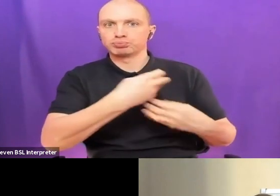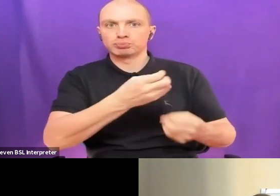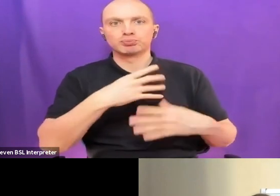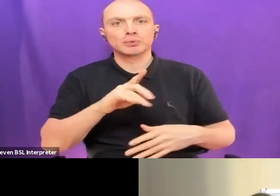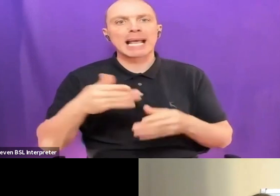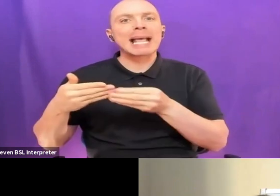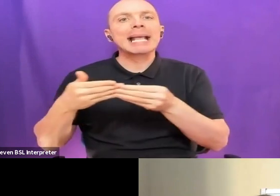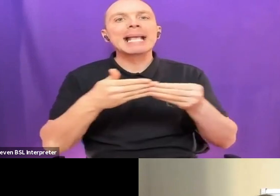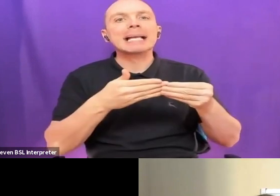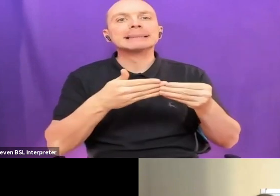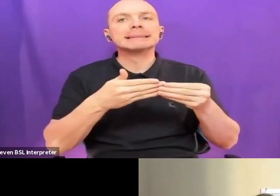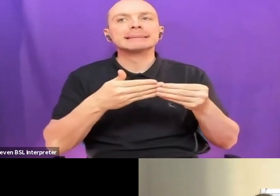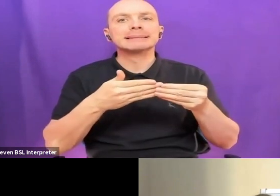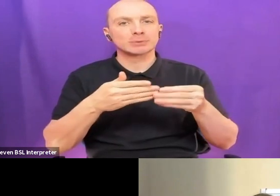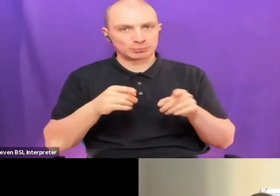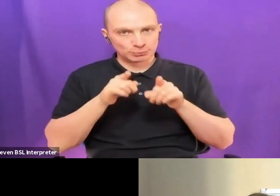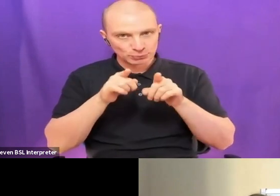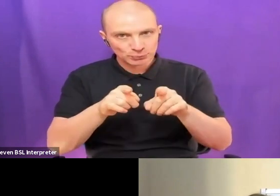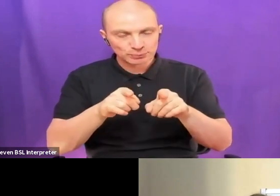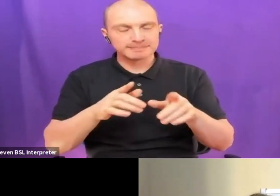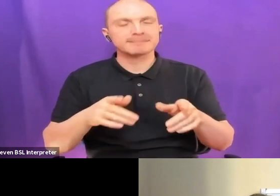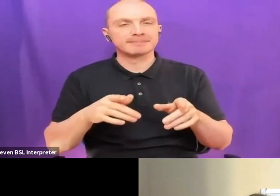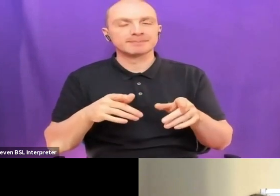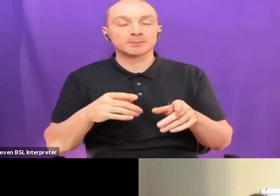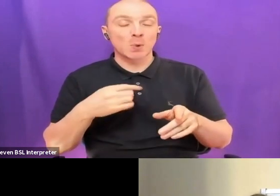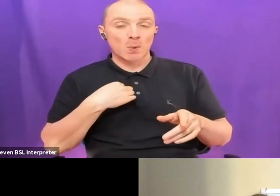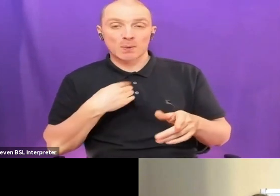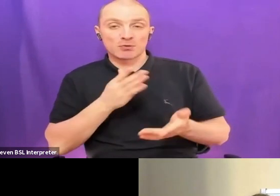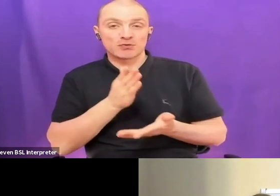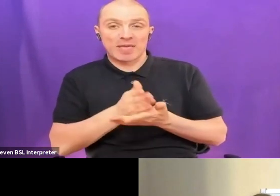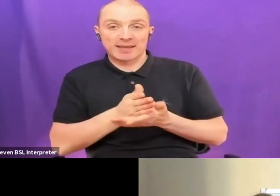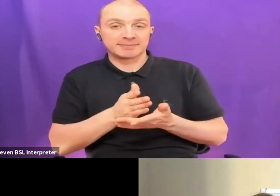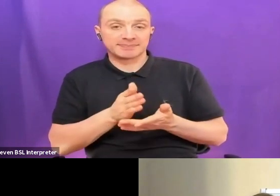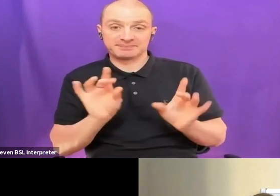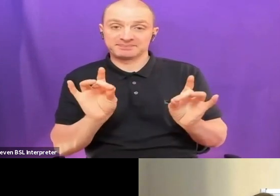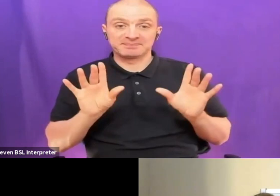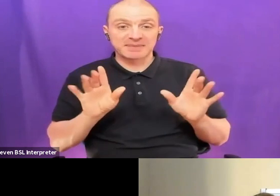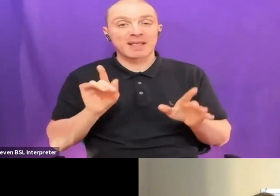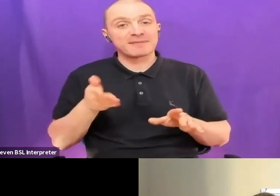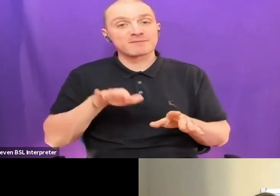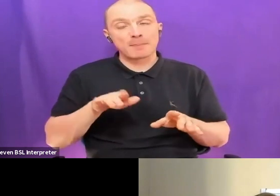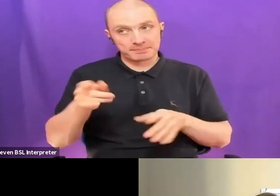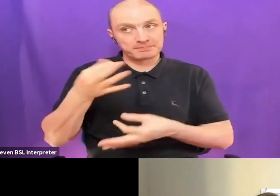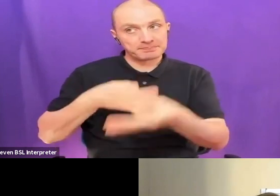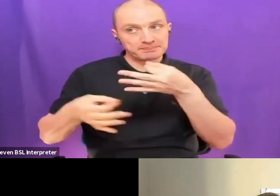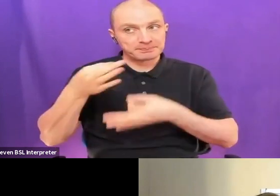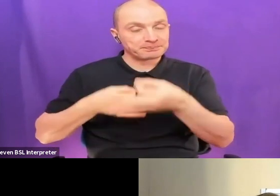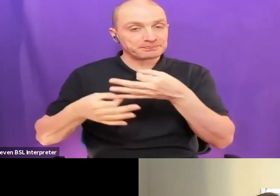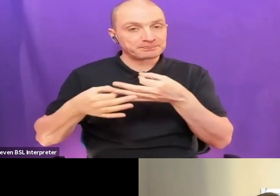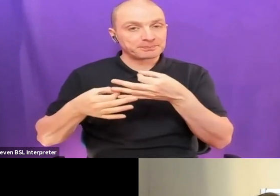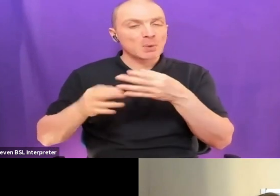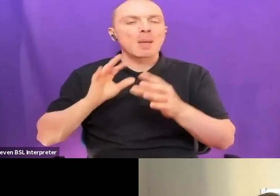So I'm conscious of time. That is just a quick run through of the weekly poll results that we posed for